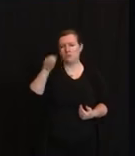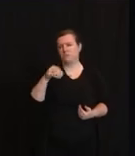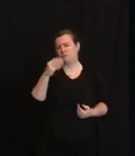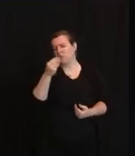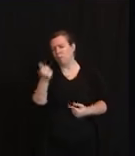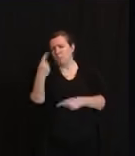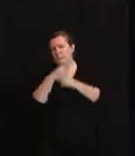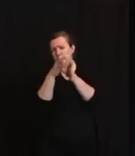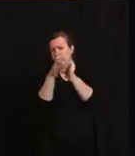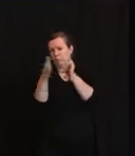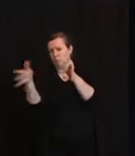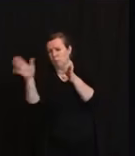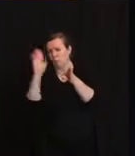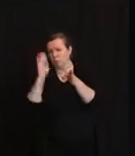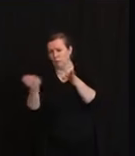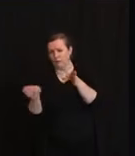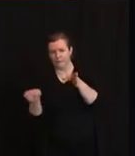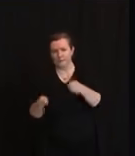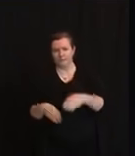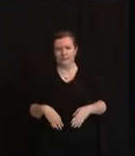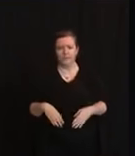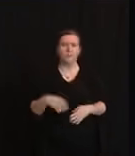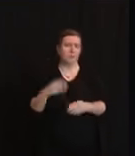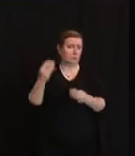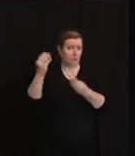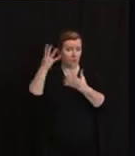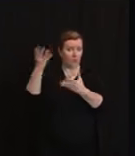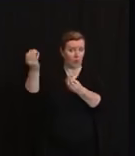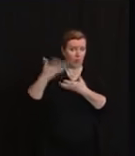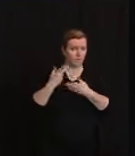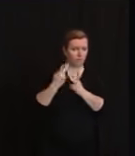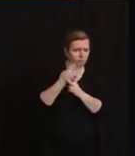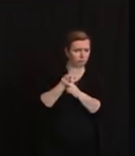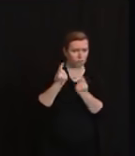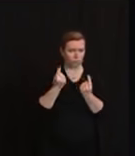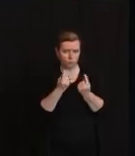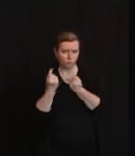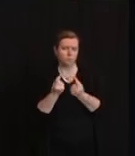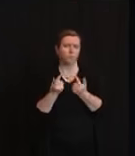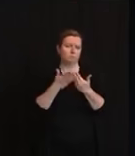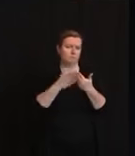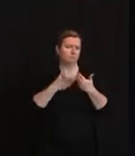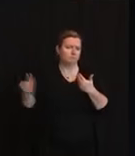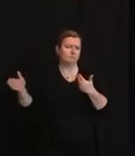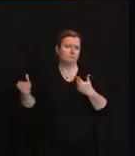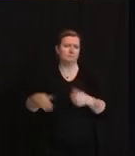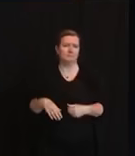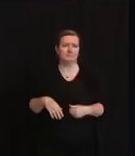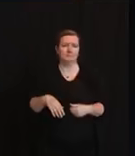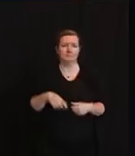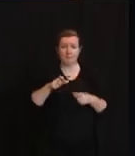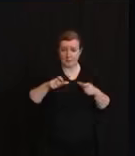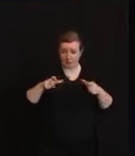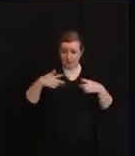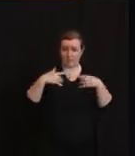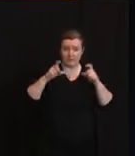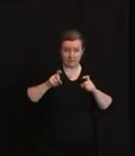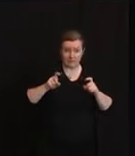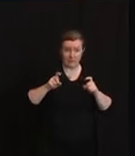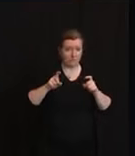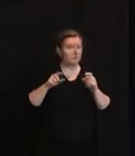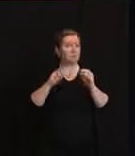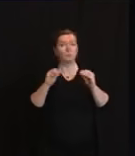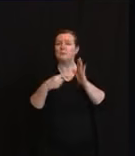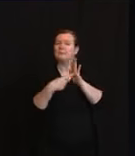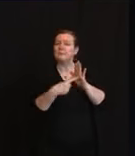we go forward, not just in long-term care, but many of the people that we tested were asymptomatic. So we're trying to determine the